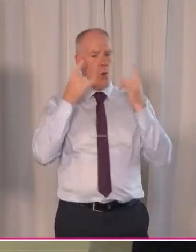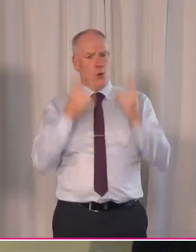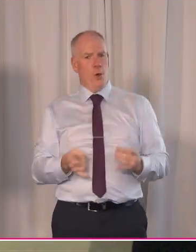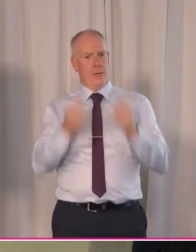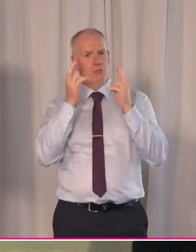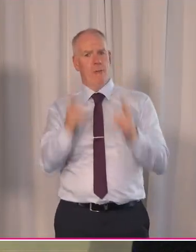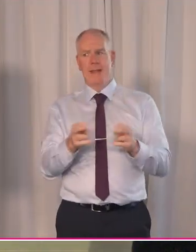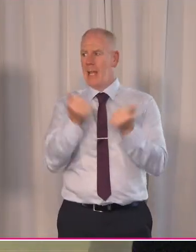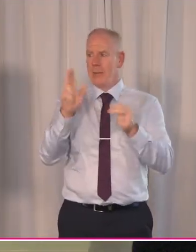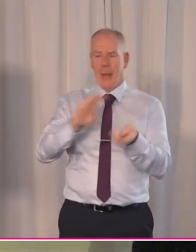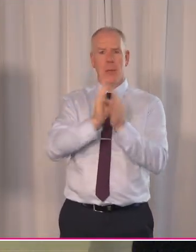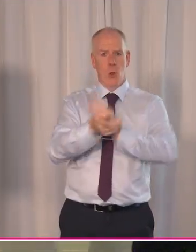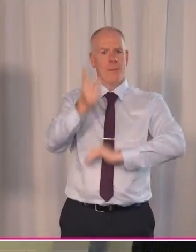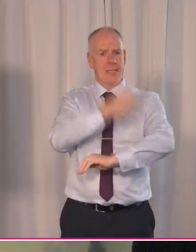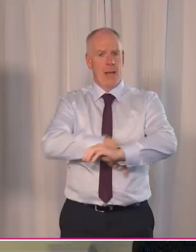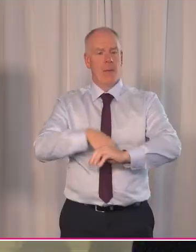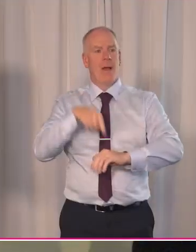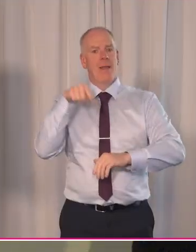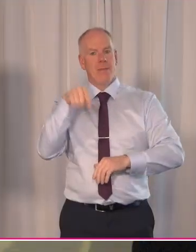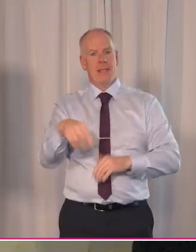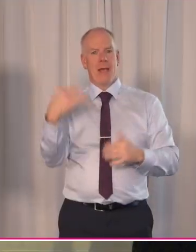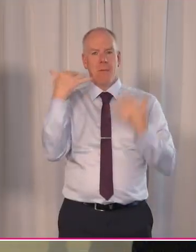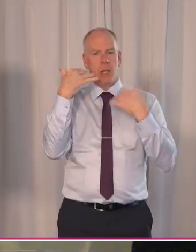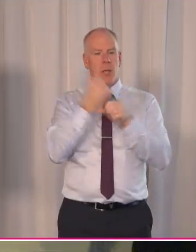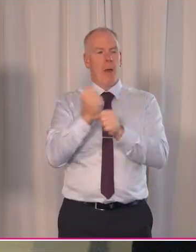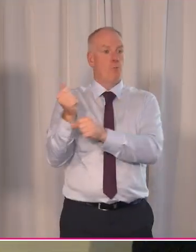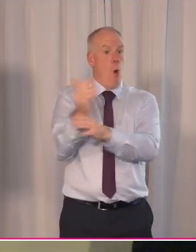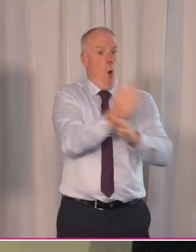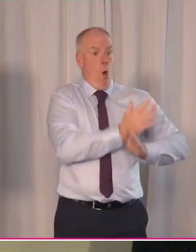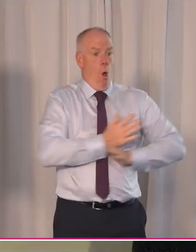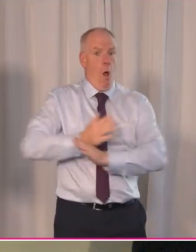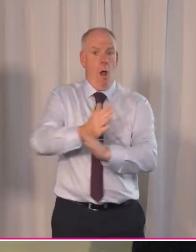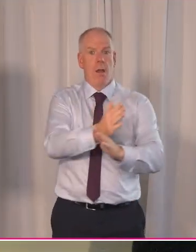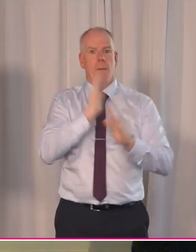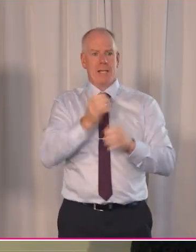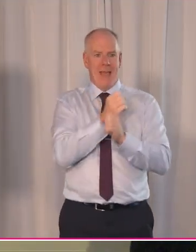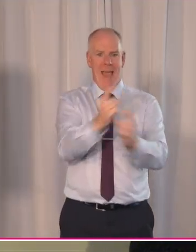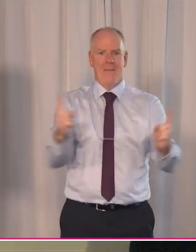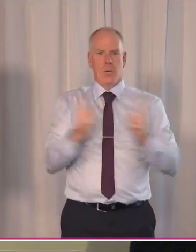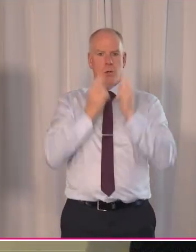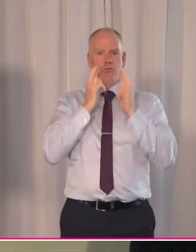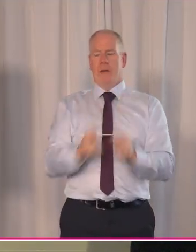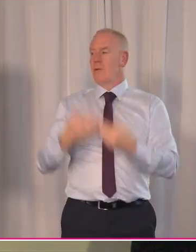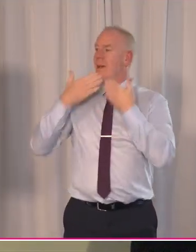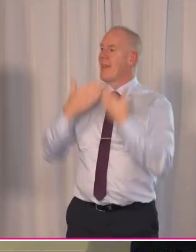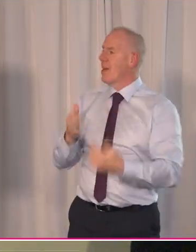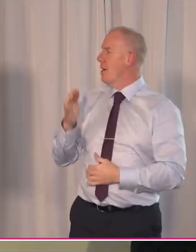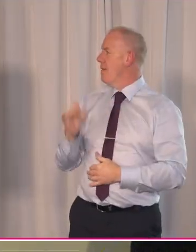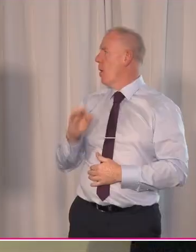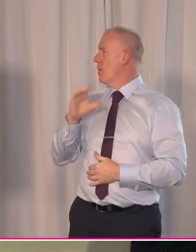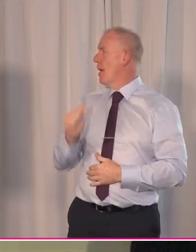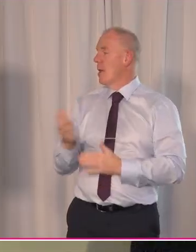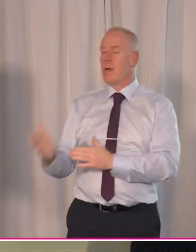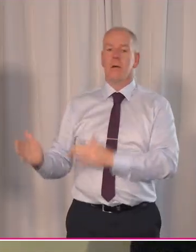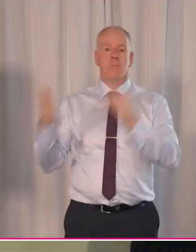become disabled in our lifetime, that this is about all of us, and that we need to make it a right for everyone. So thank you so much, Fiona. I'm going to